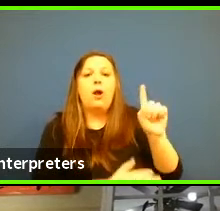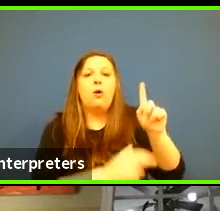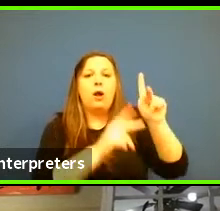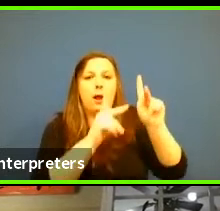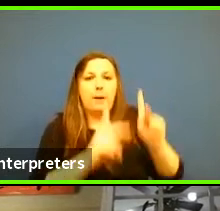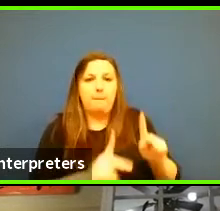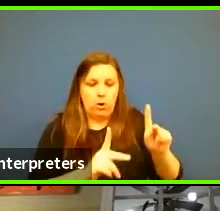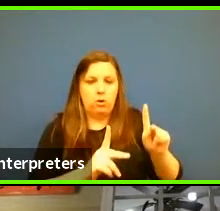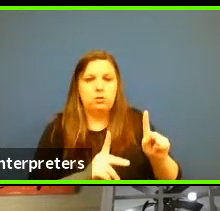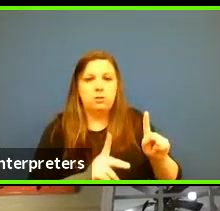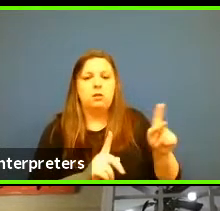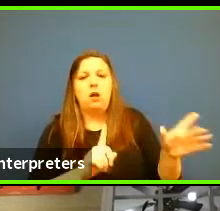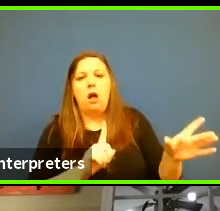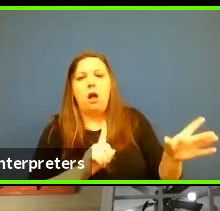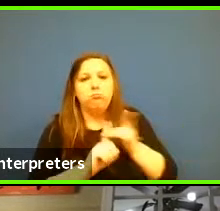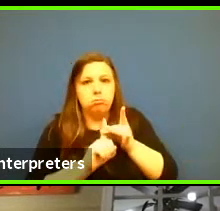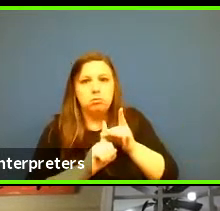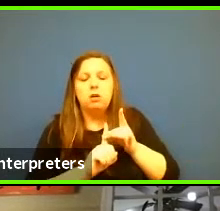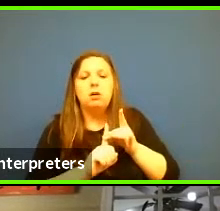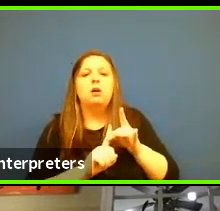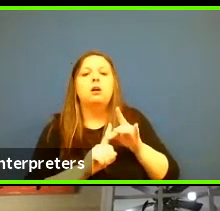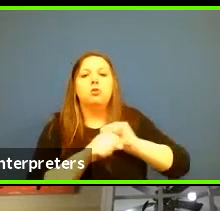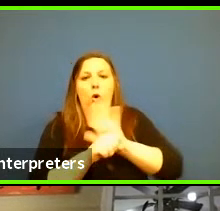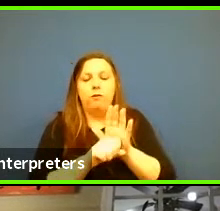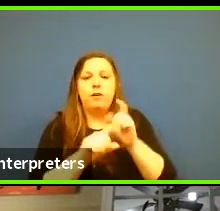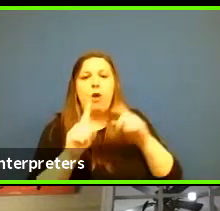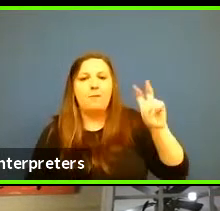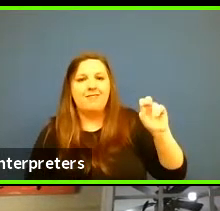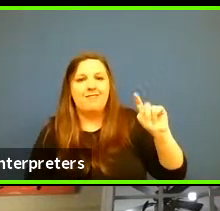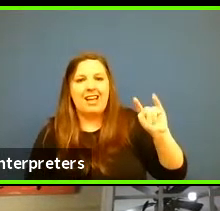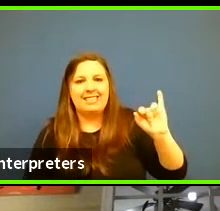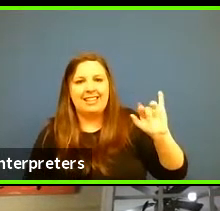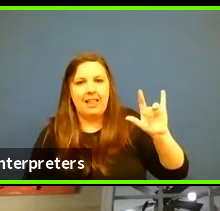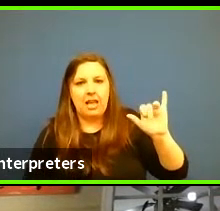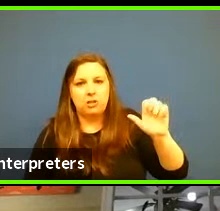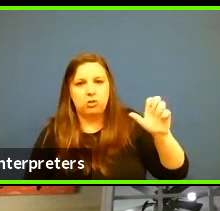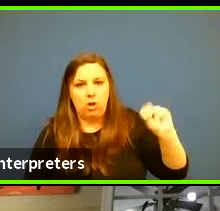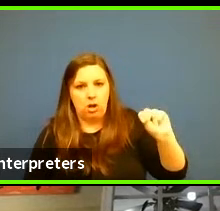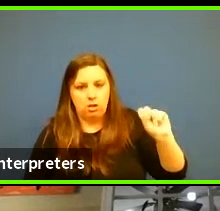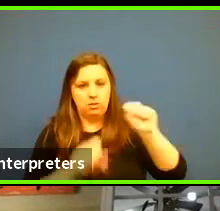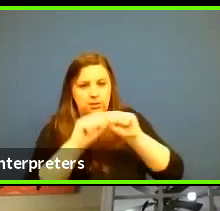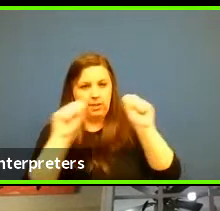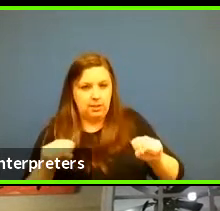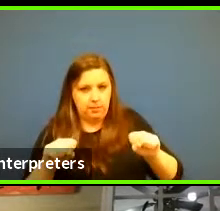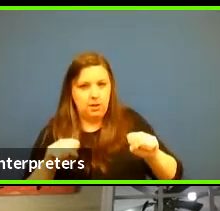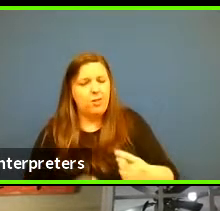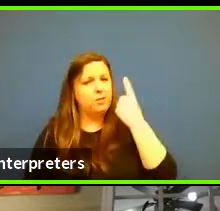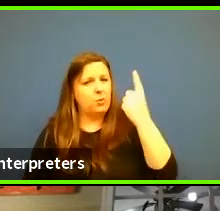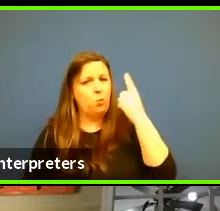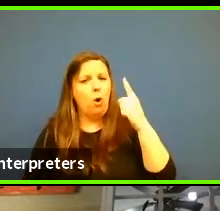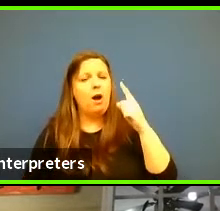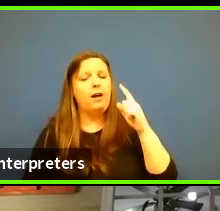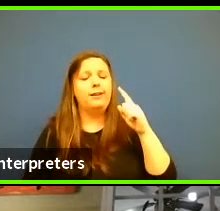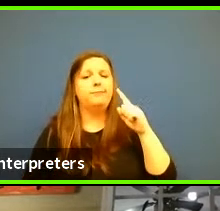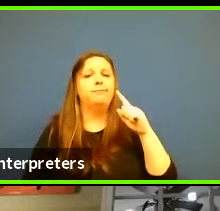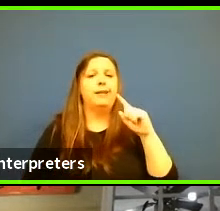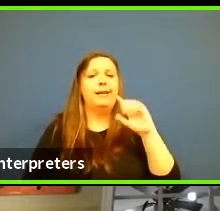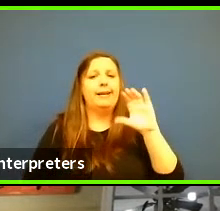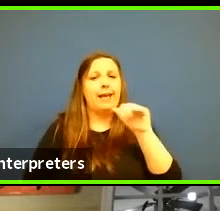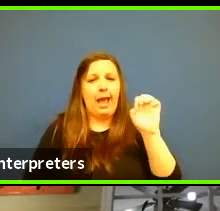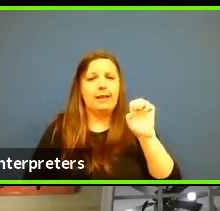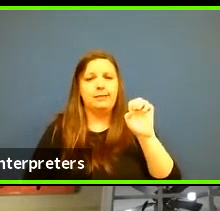ventilation system. There's been one case documented worldwide, that was in Hunan, China. So again, not saying that